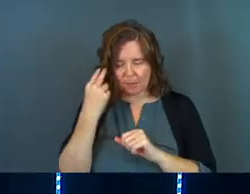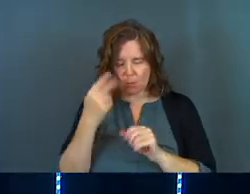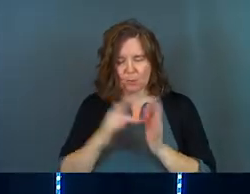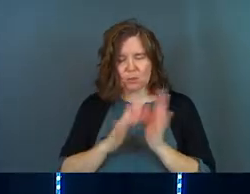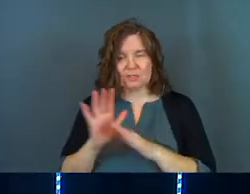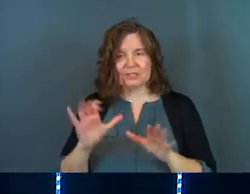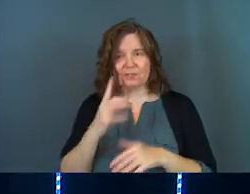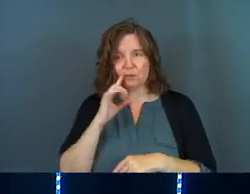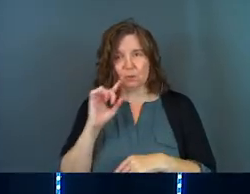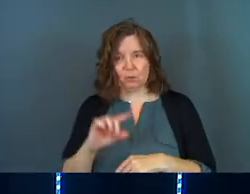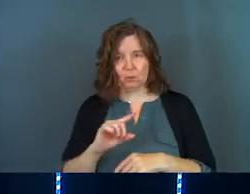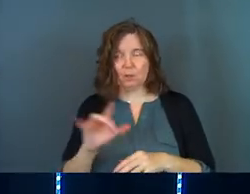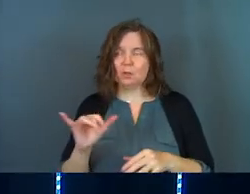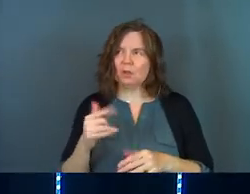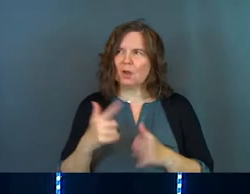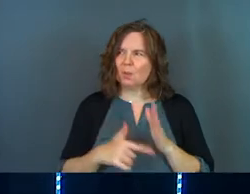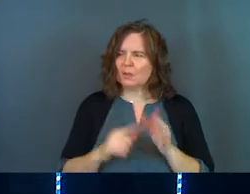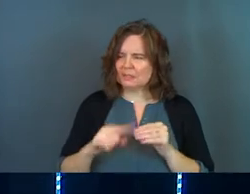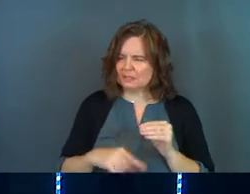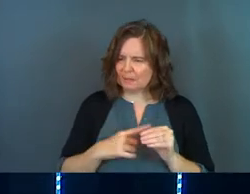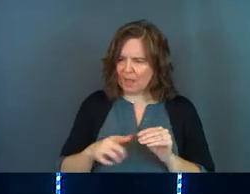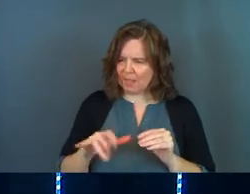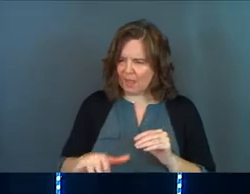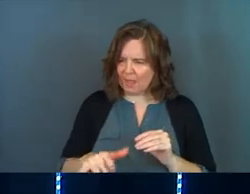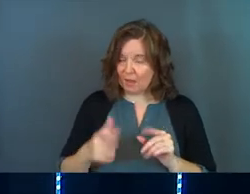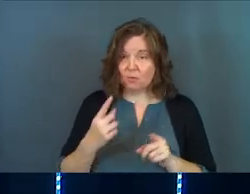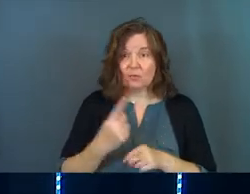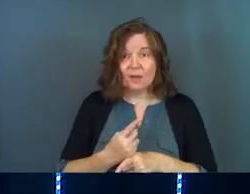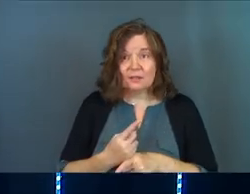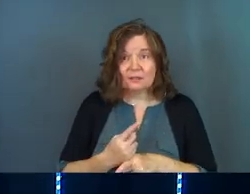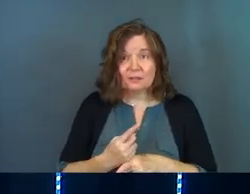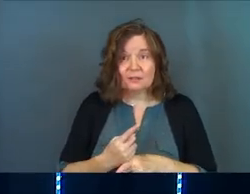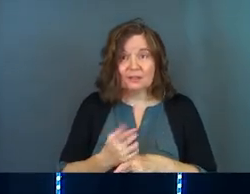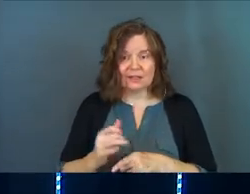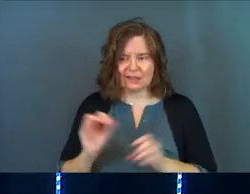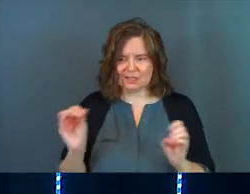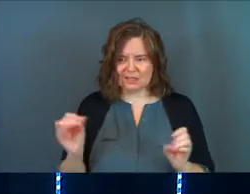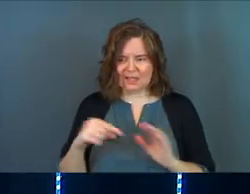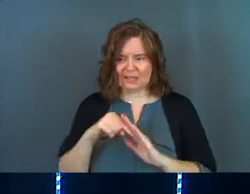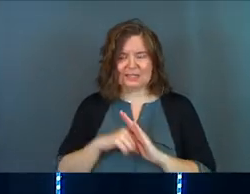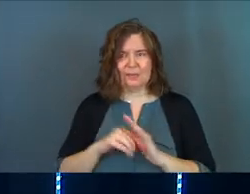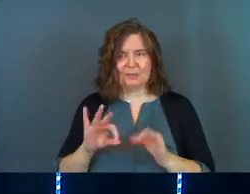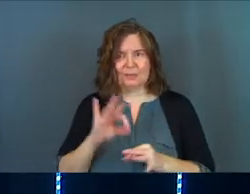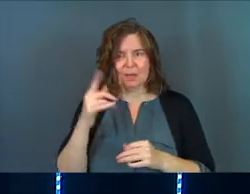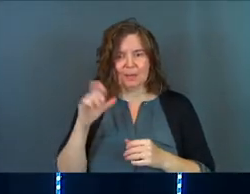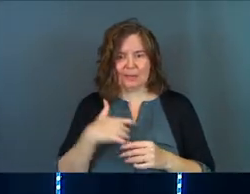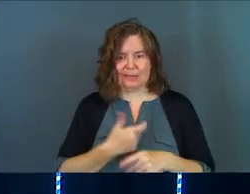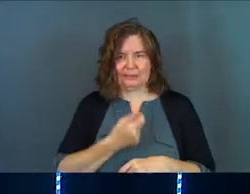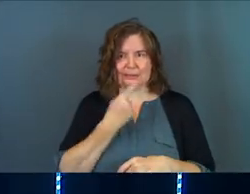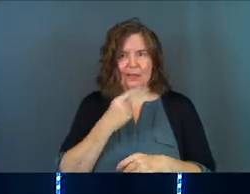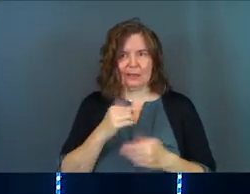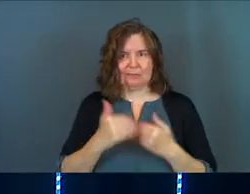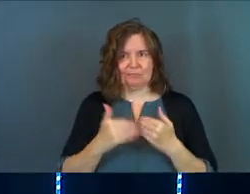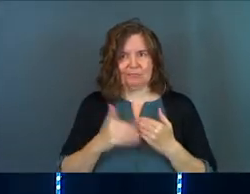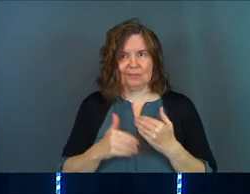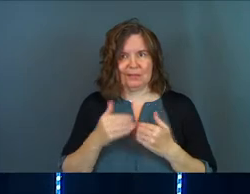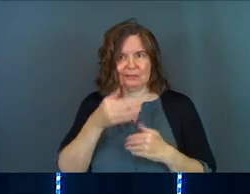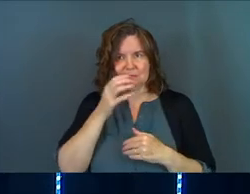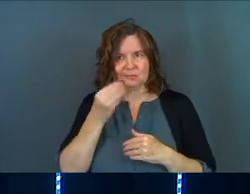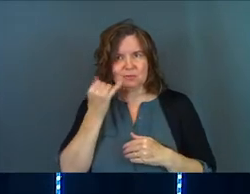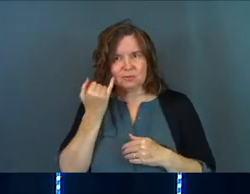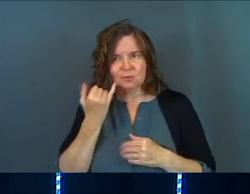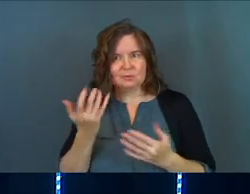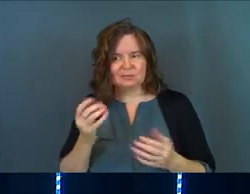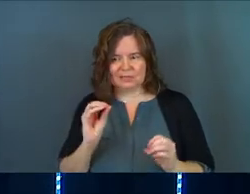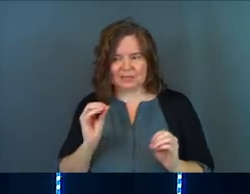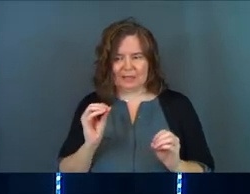Jesus did for you. And you're like, what is it about that, right? It's like there's nothing deeply spiritual about just taking that stuff and eating it